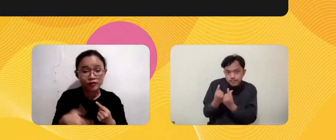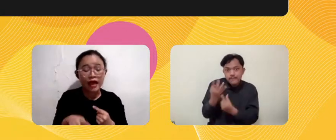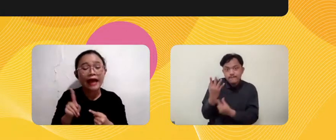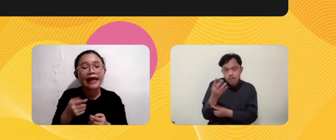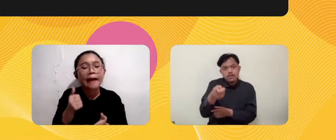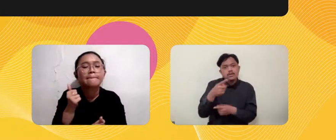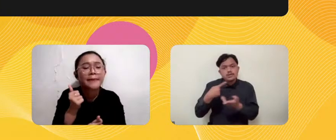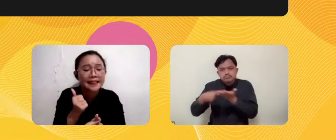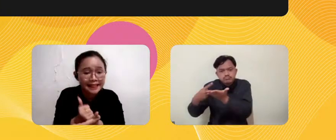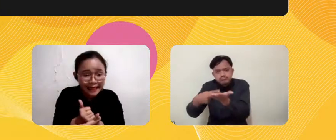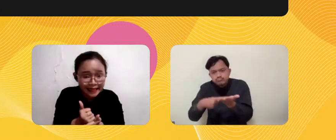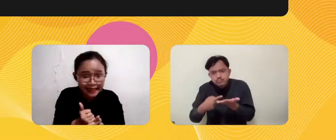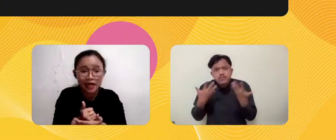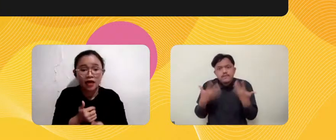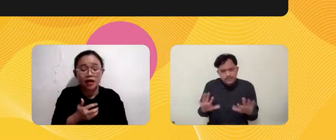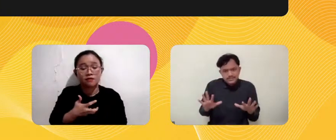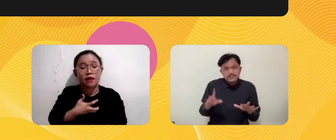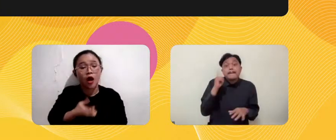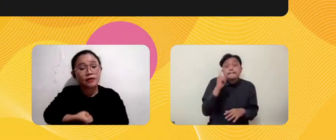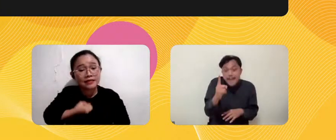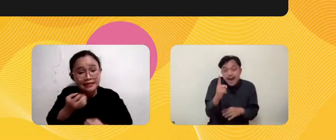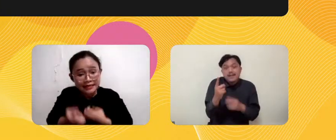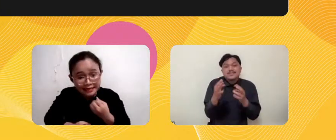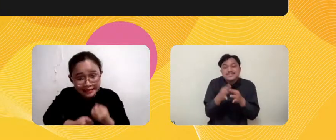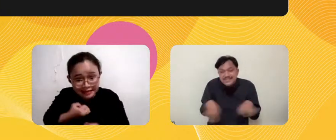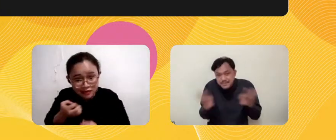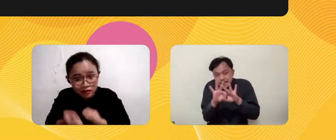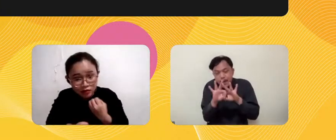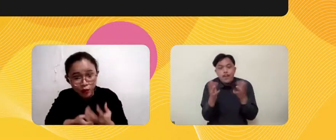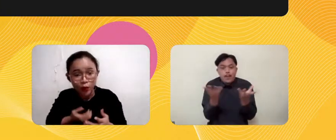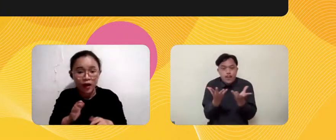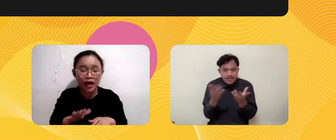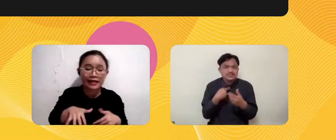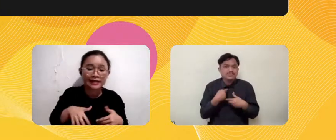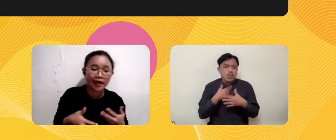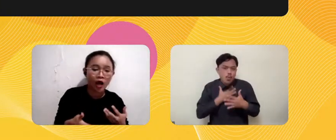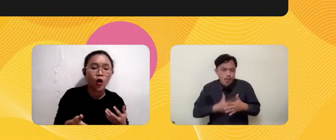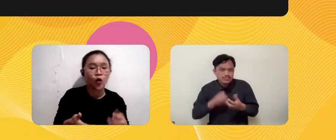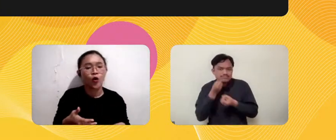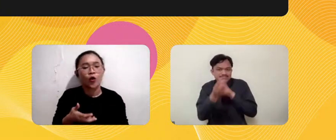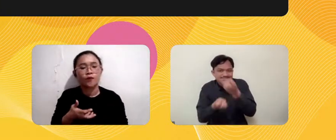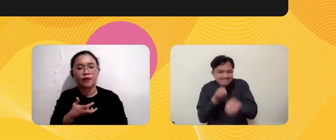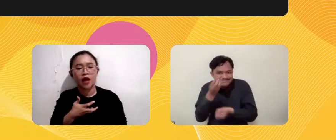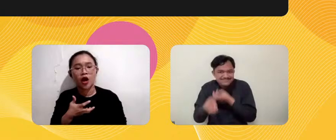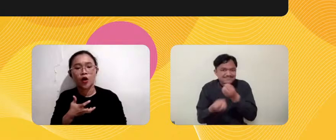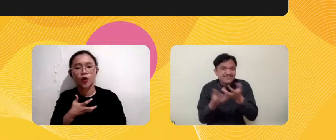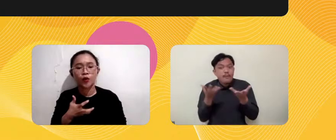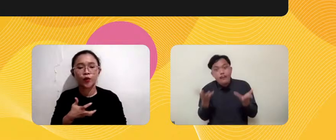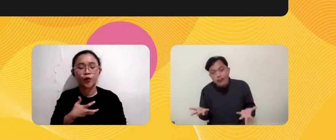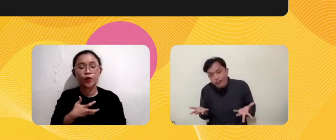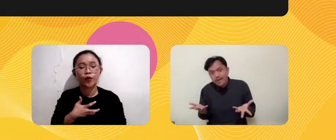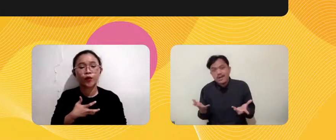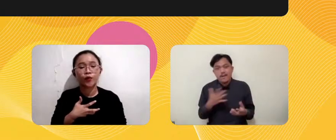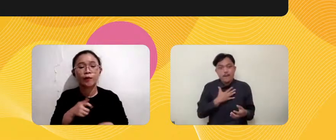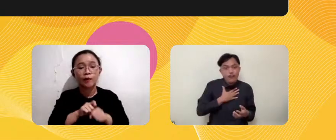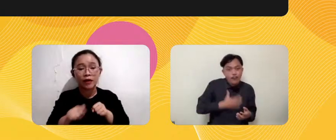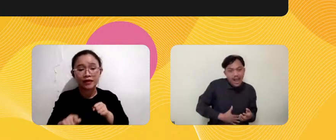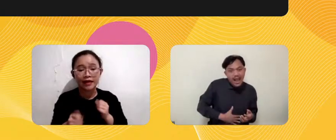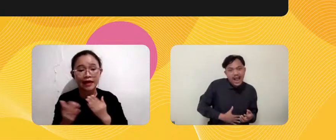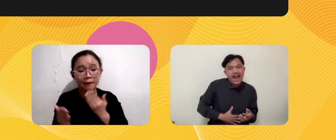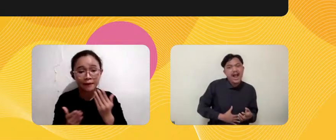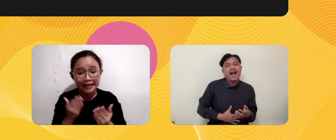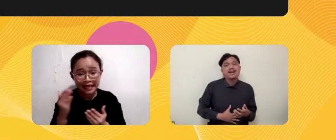that before we are going to share our content or we are going to share at our own platform, it's